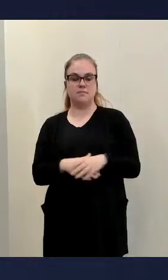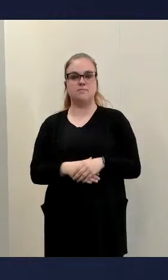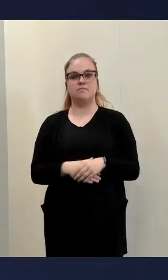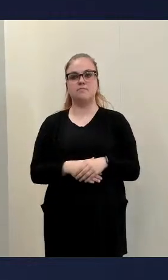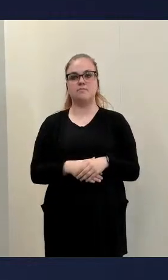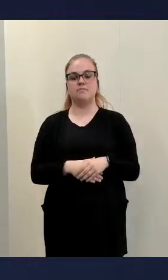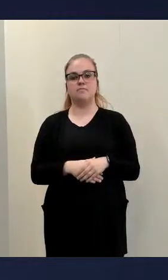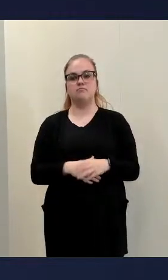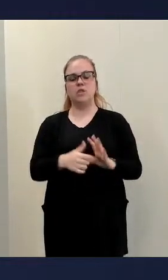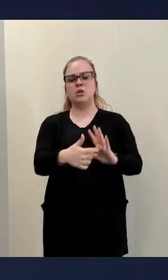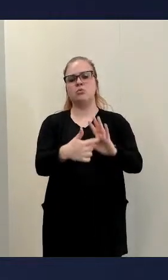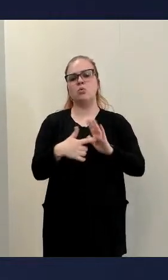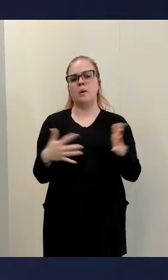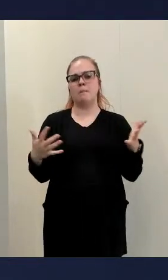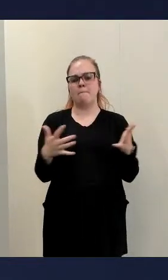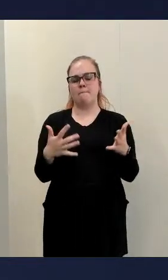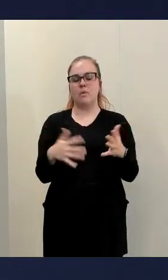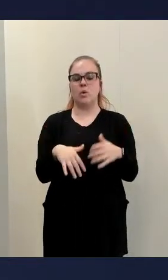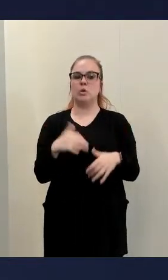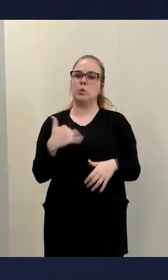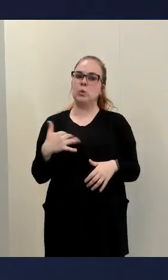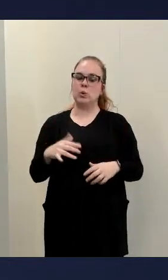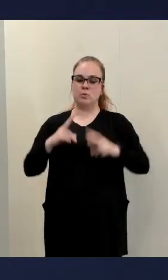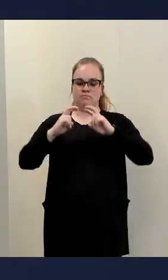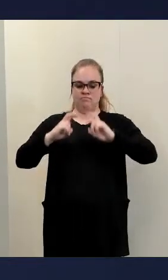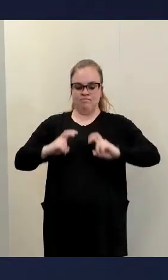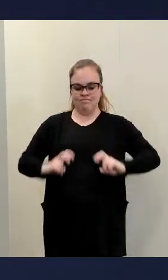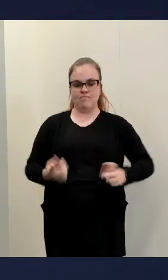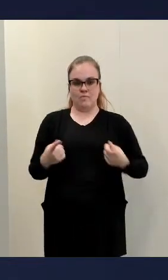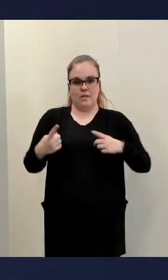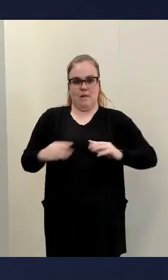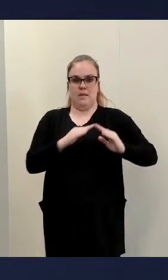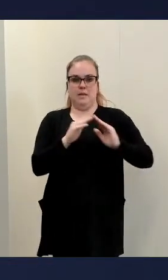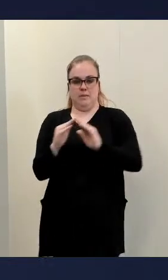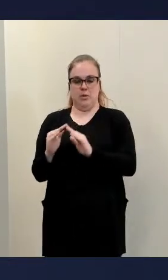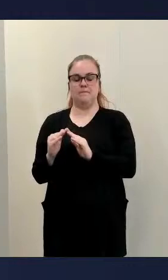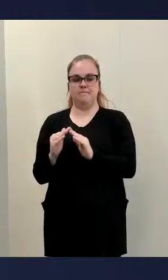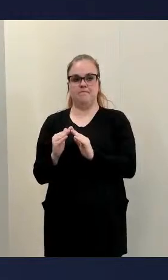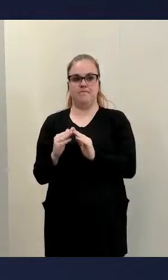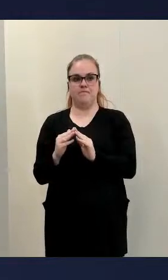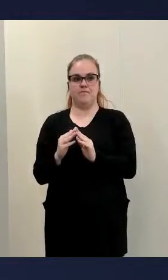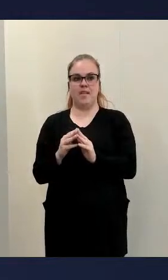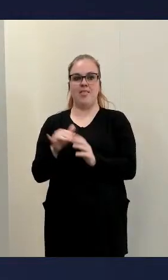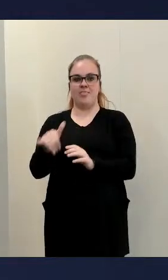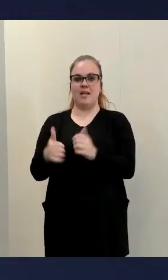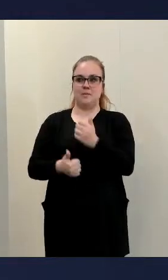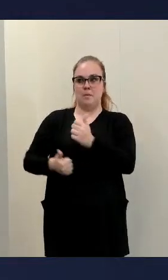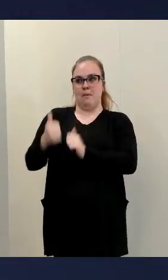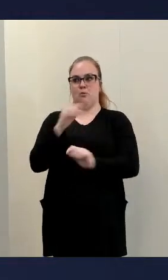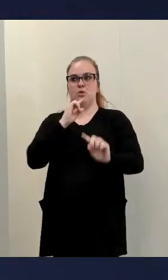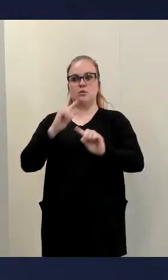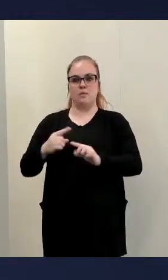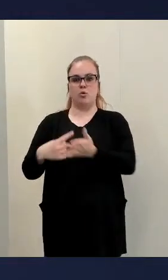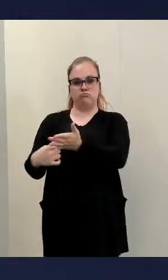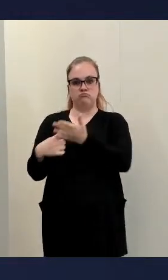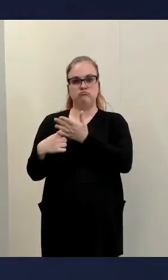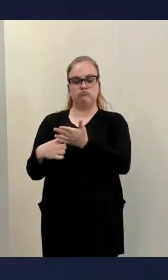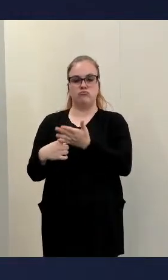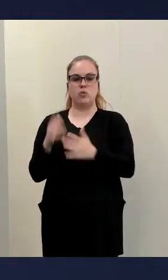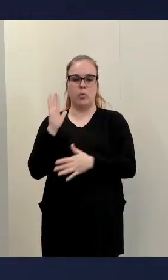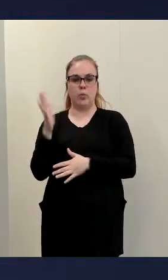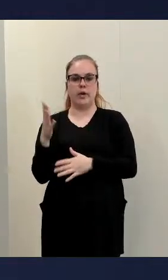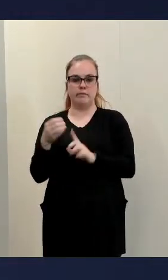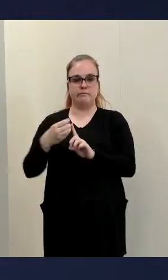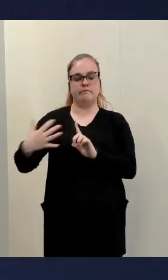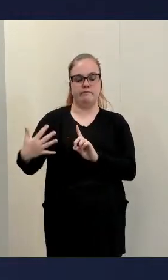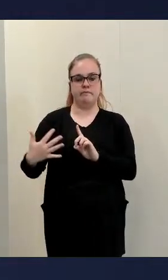what it requires is some heavy duty examination of what's happening in our community. And that's what the vast majority of this report talks about, and I'll leave it up